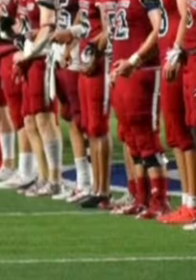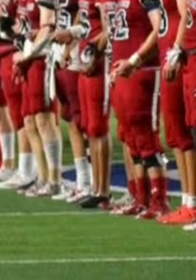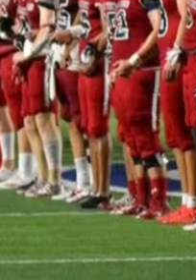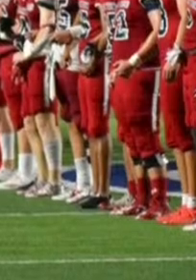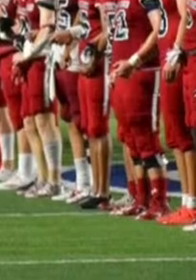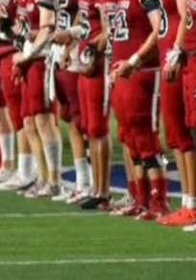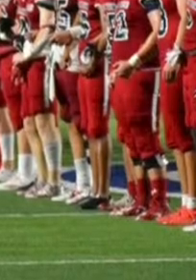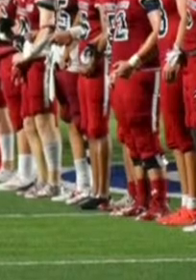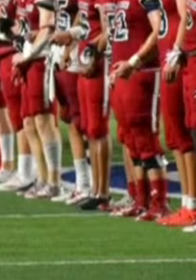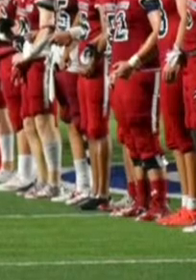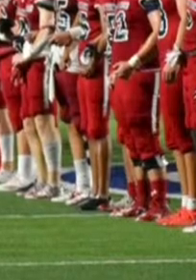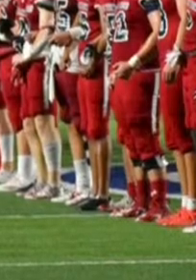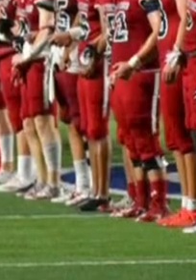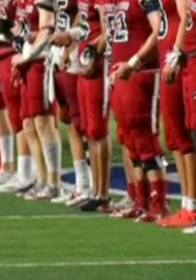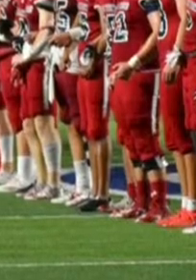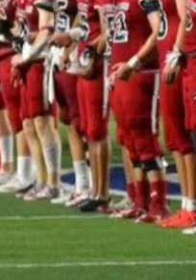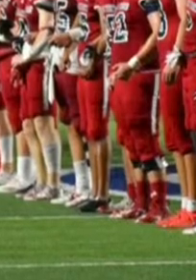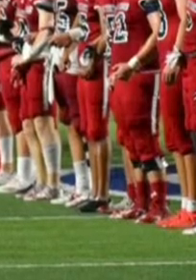sunrise. We watch the